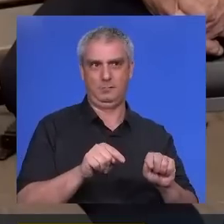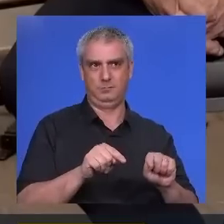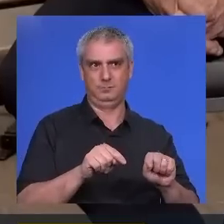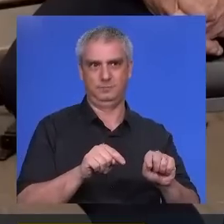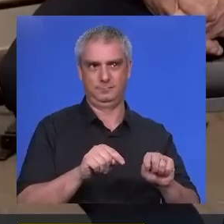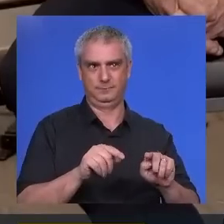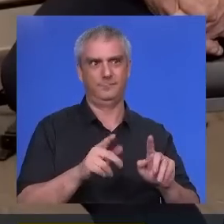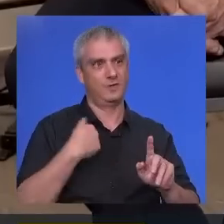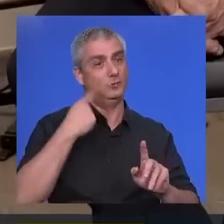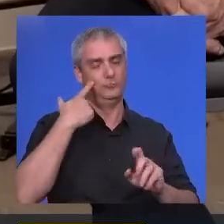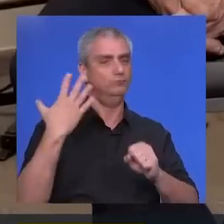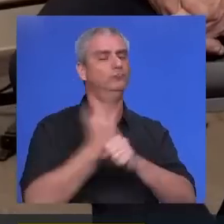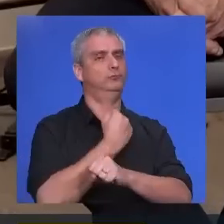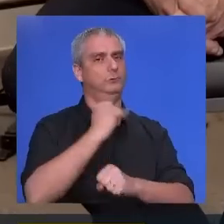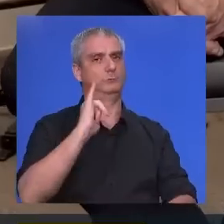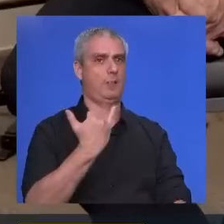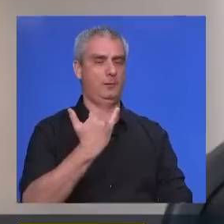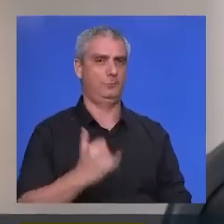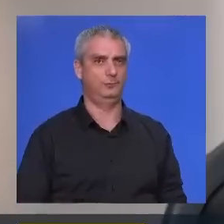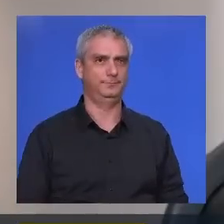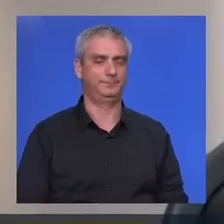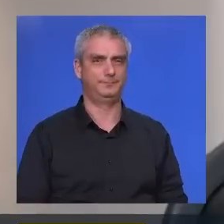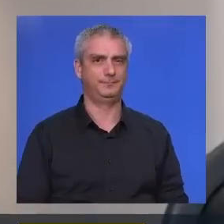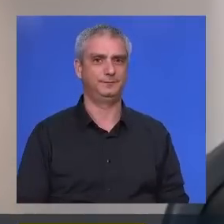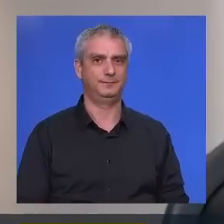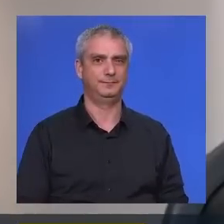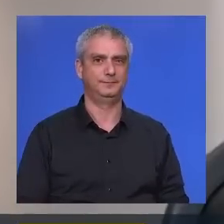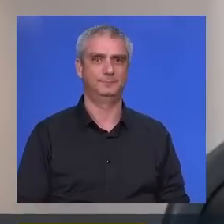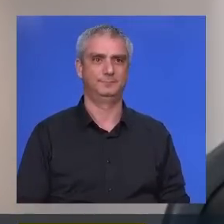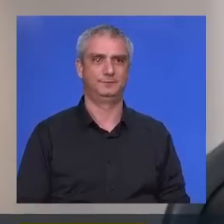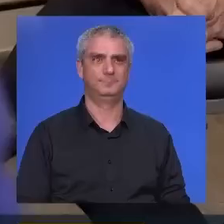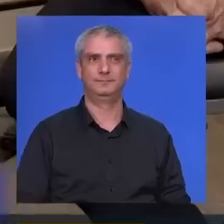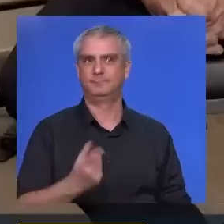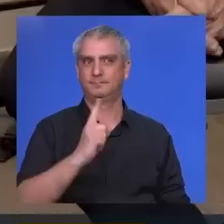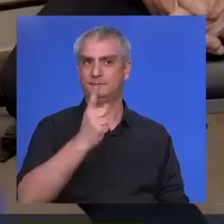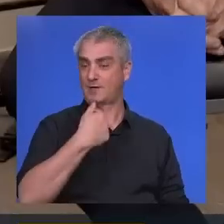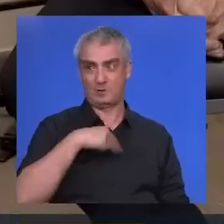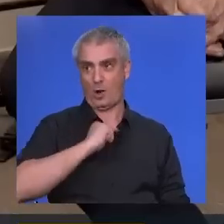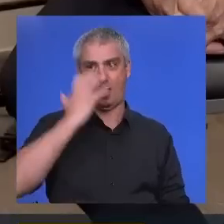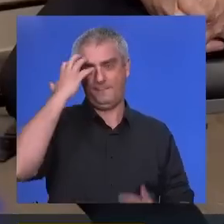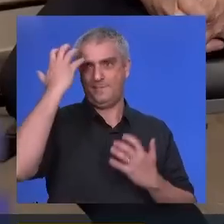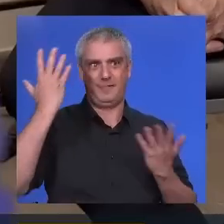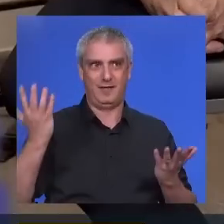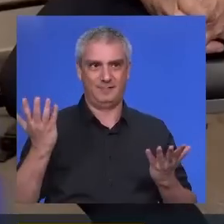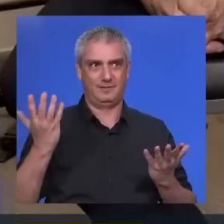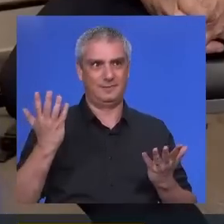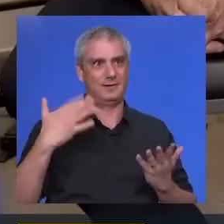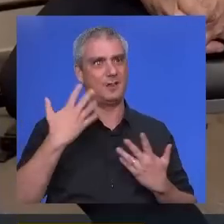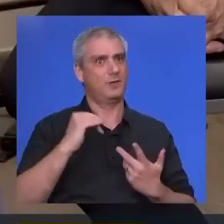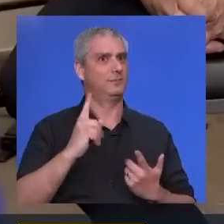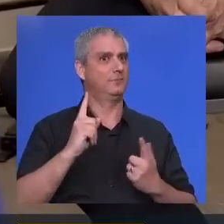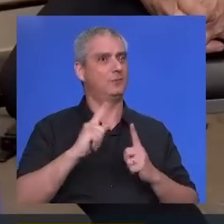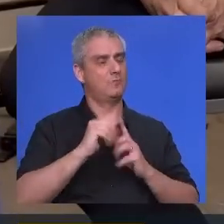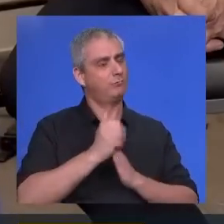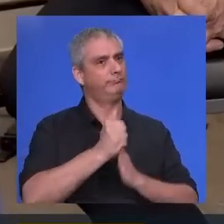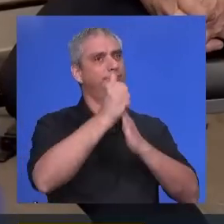we successfully achieved that. It's interesting when you're not a scientist to be sort of the pointy end of the spear,